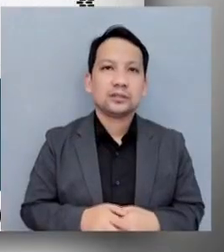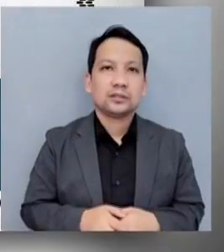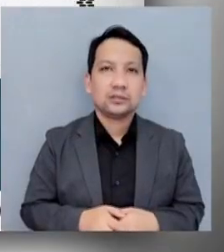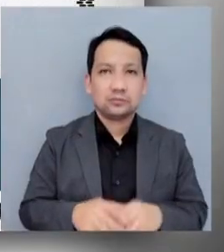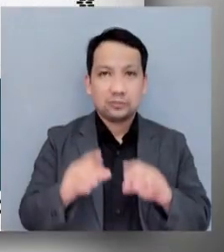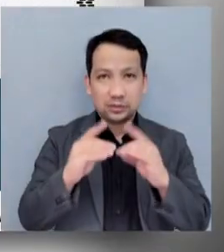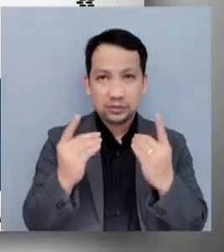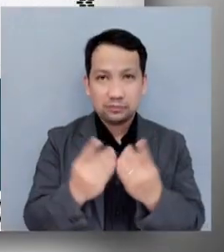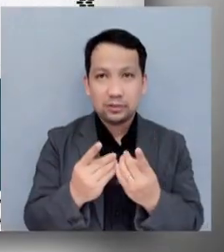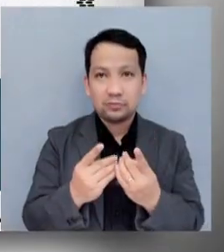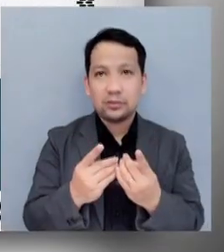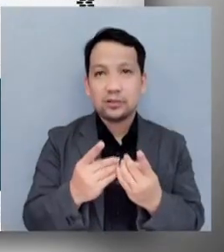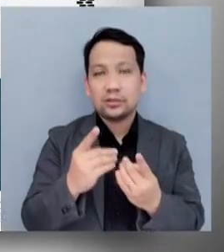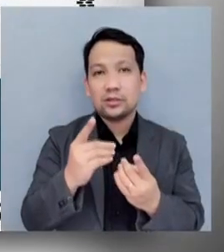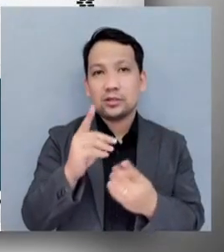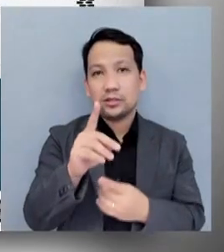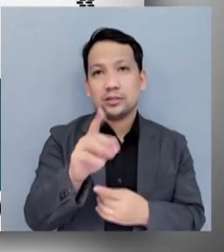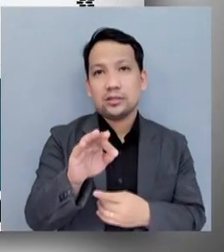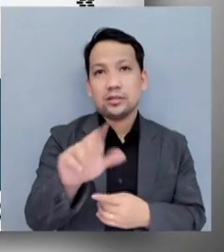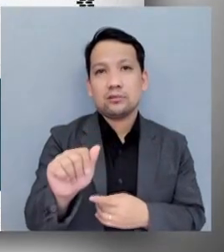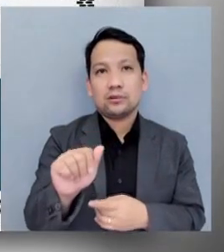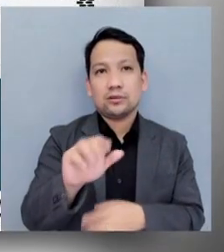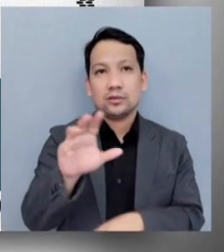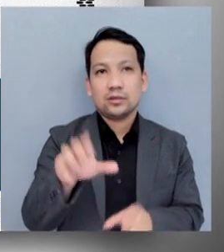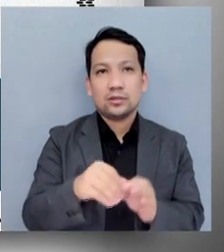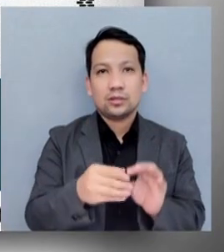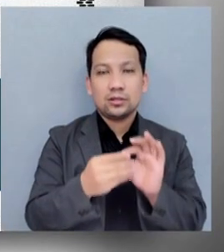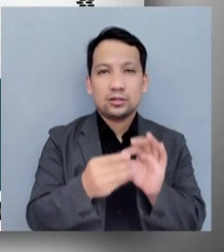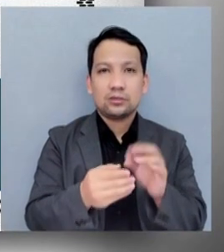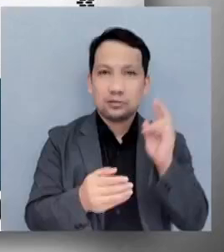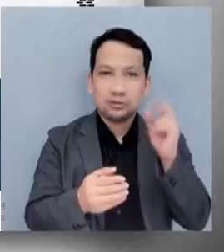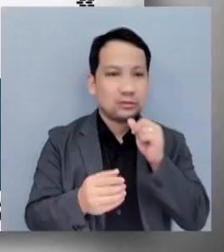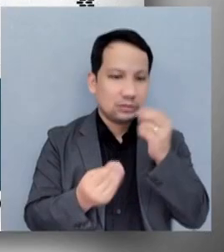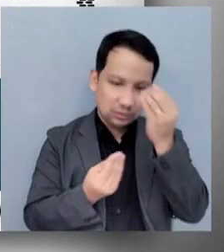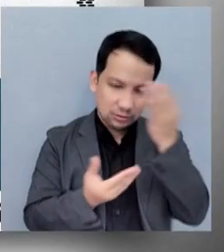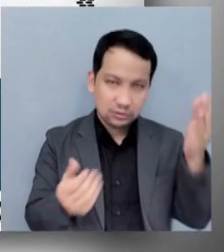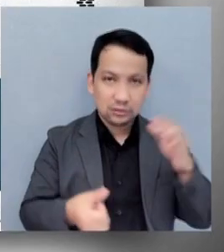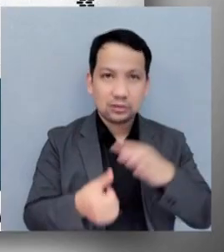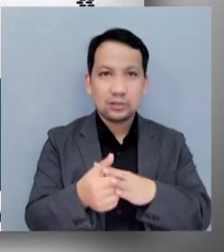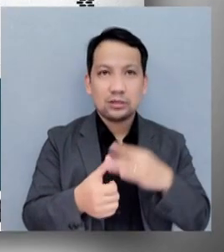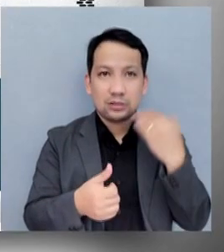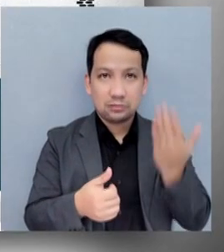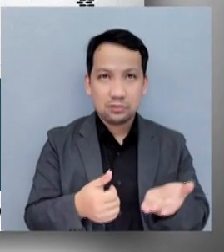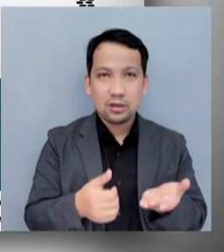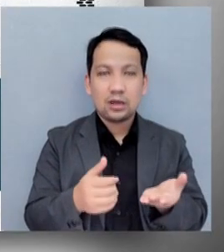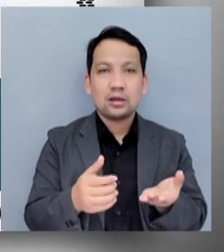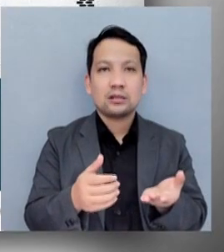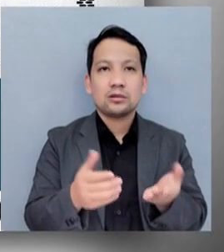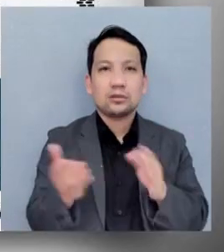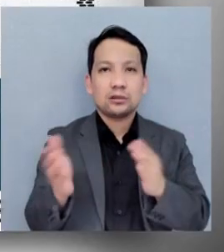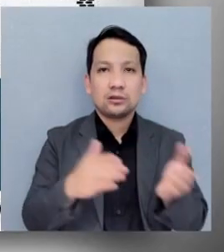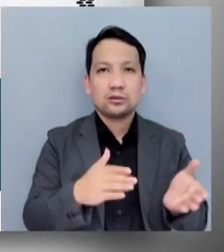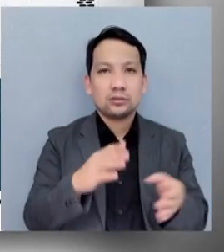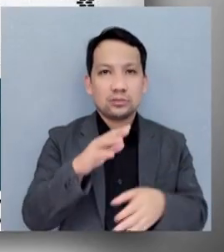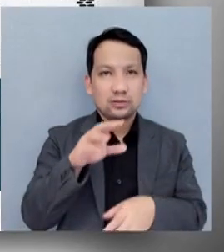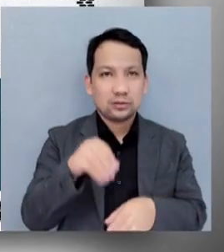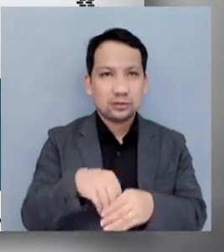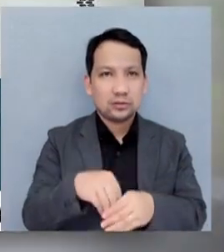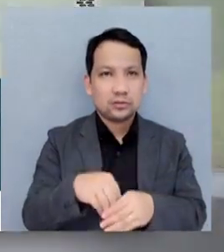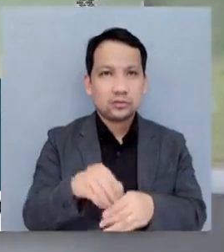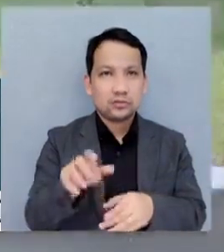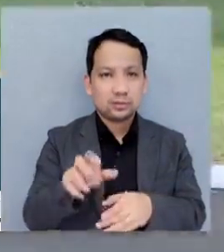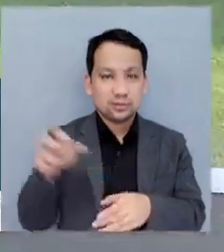Foreign Affairs did not divulge Del Rosario's cause of death, but confirmed that the former secretary died while en route to the United